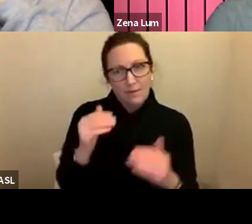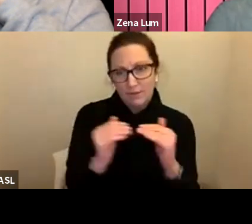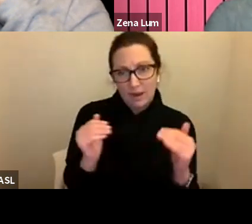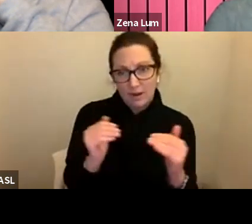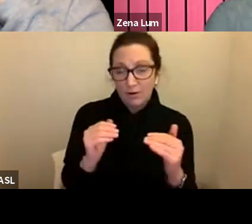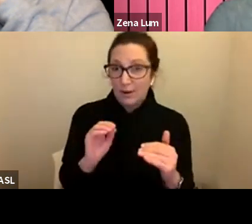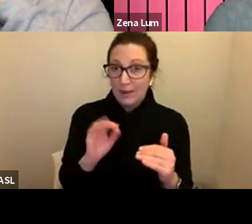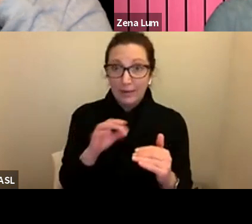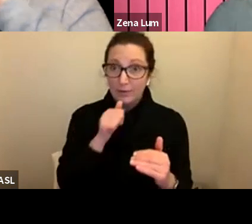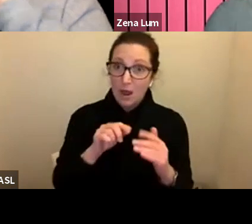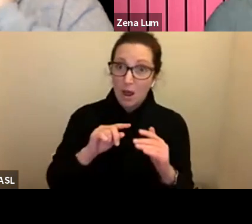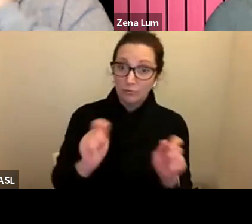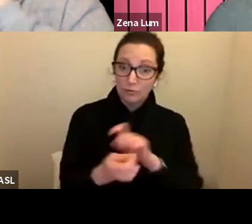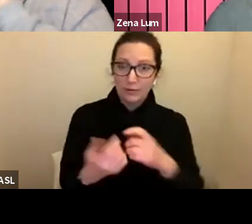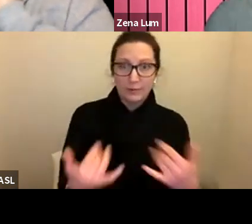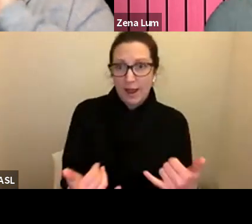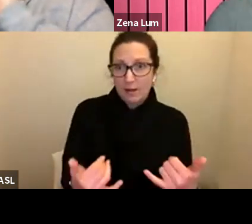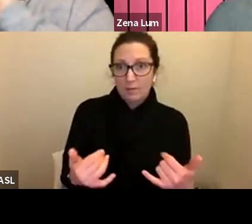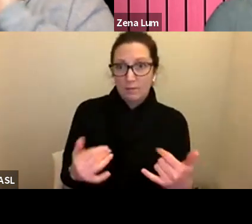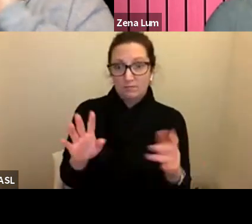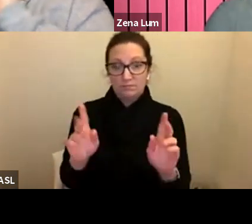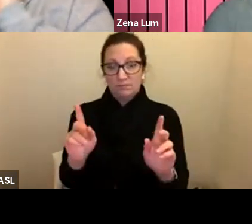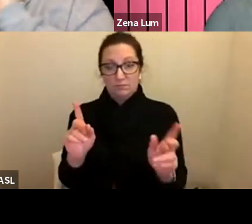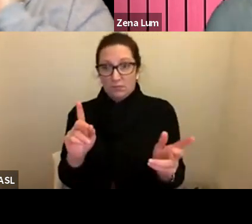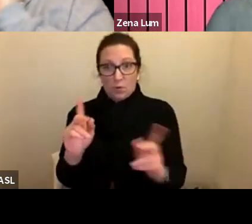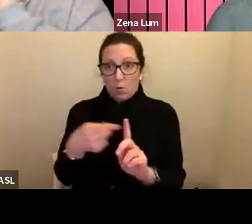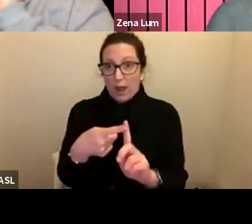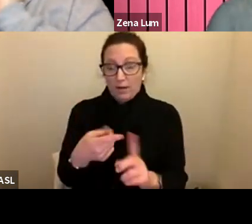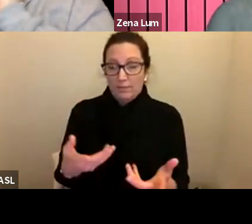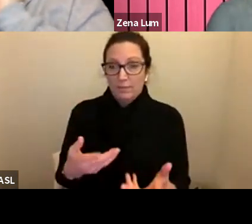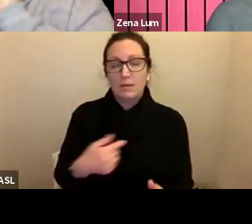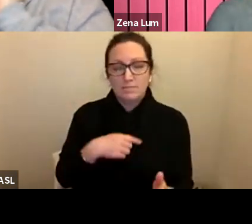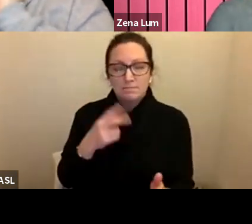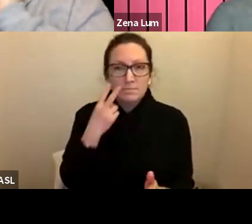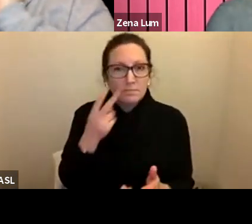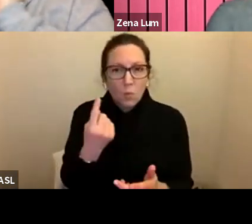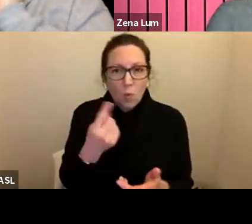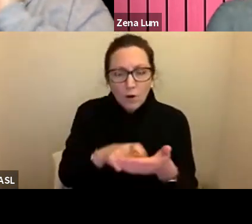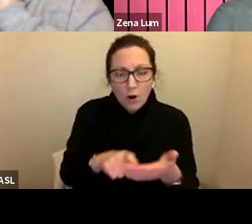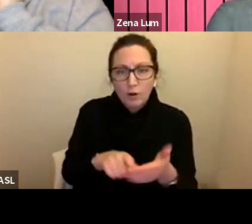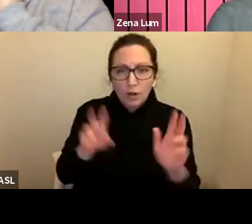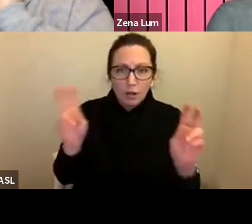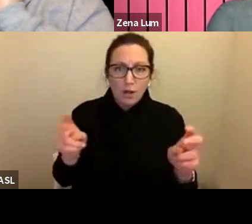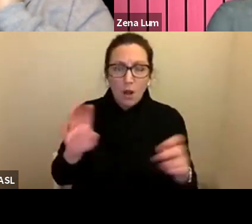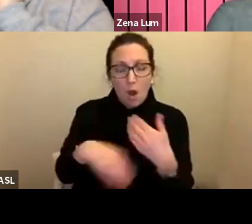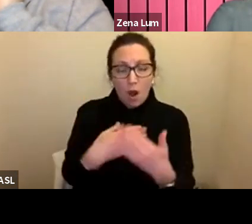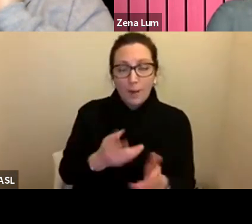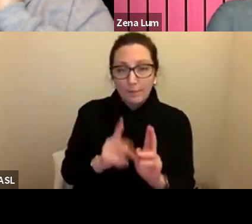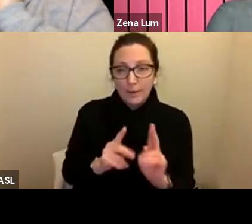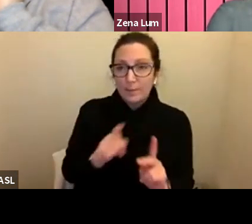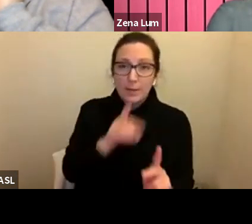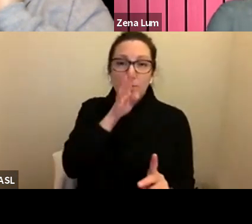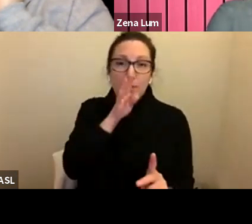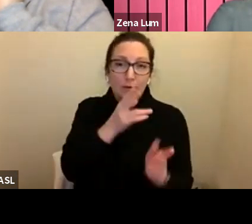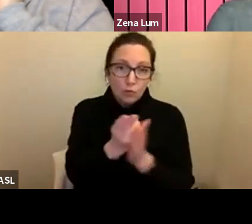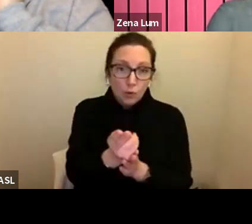now, then when? And I just happened to come across a Cornell West article. It said, all of us must speak the truth, including